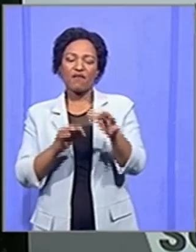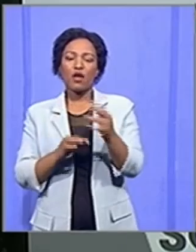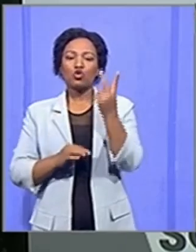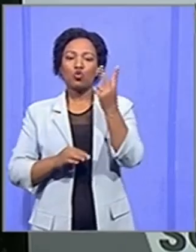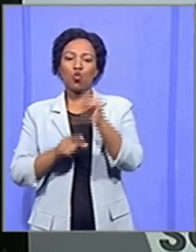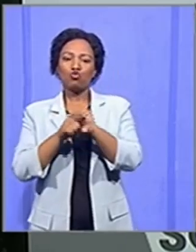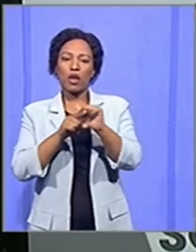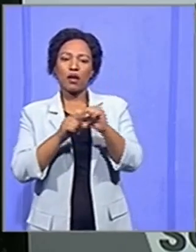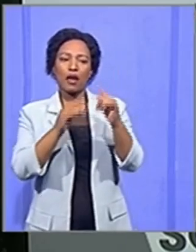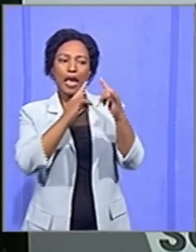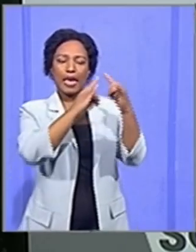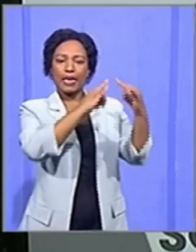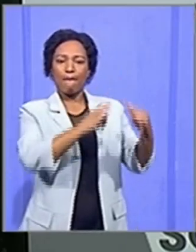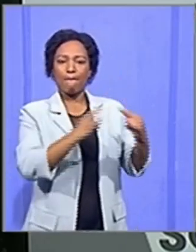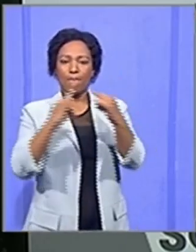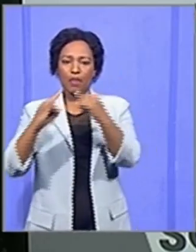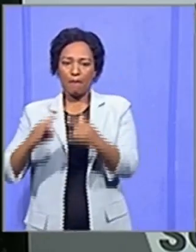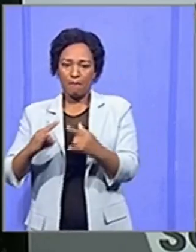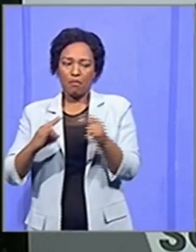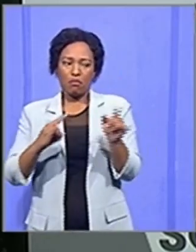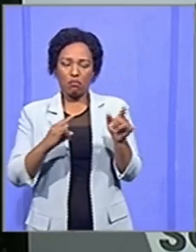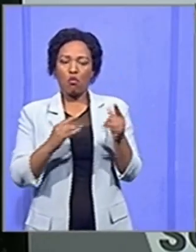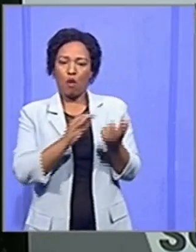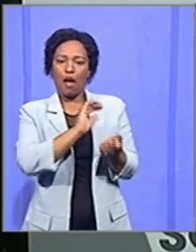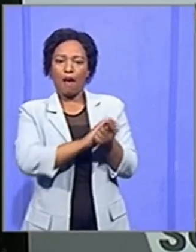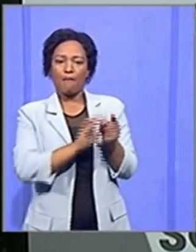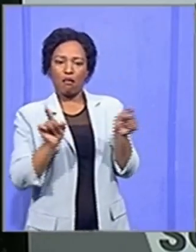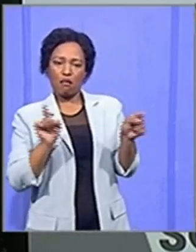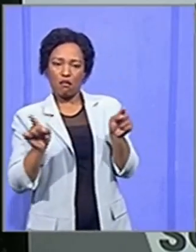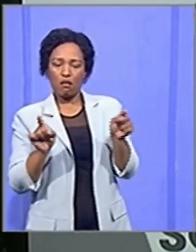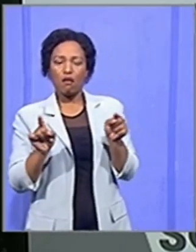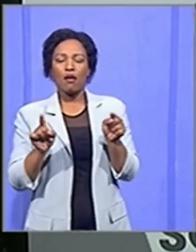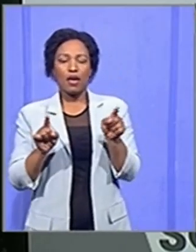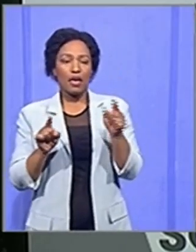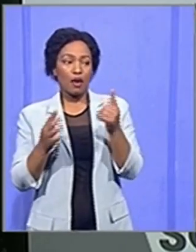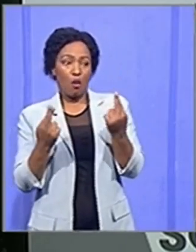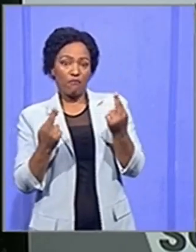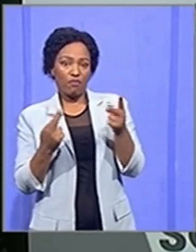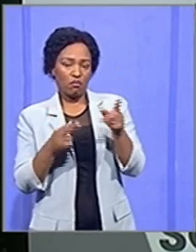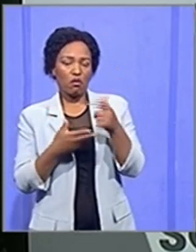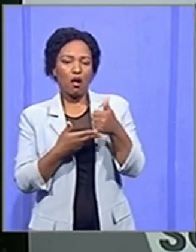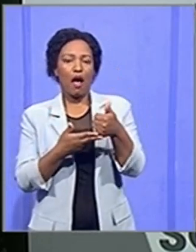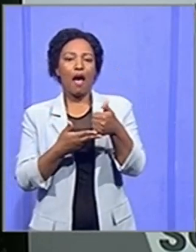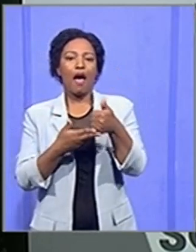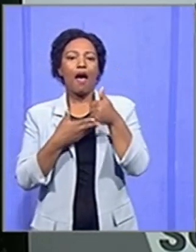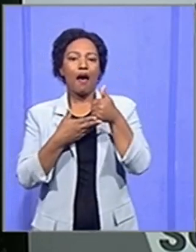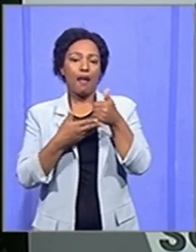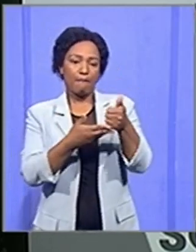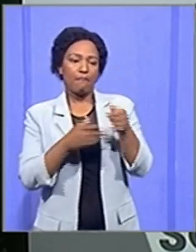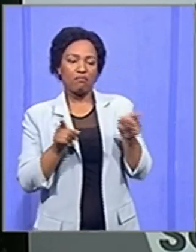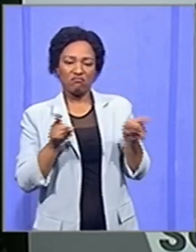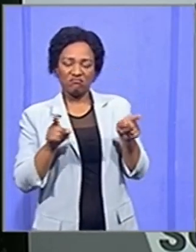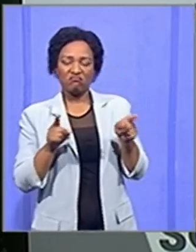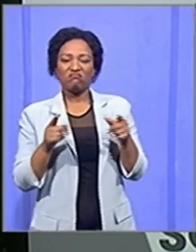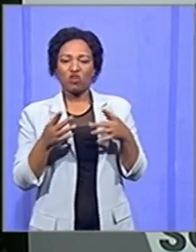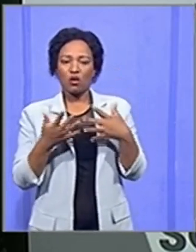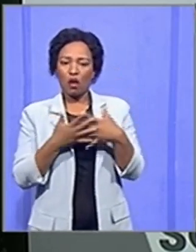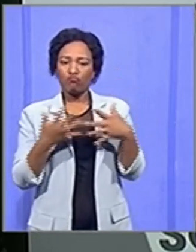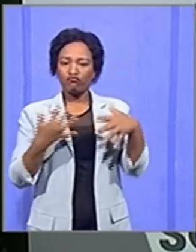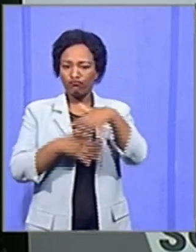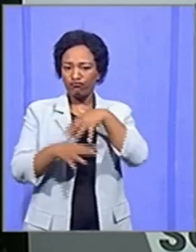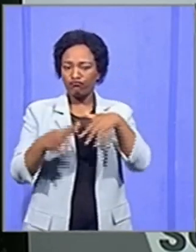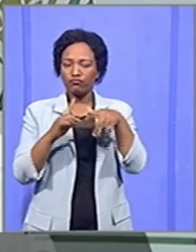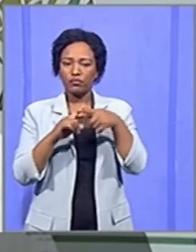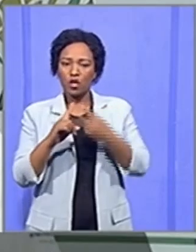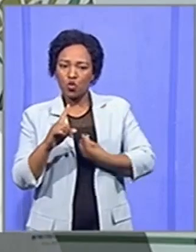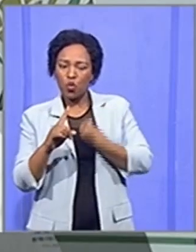into Olympics. So, hopefully that will help us and we'll get the right mix and, with the youth and the